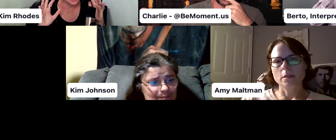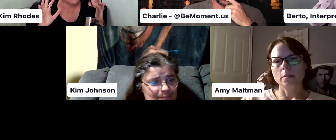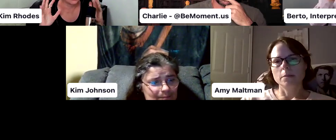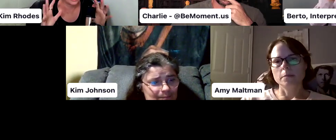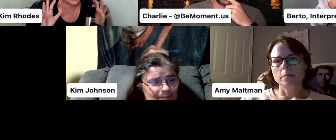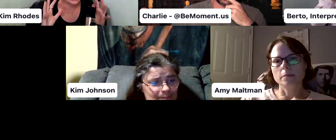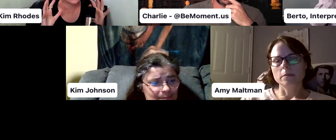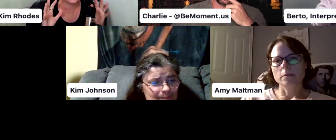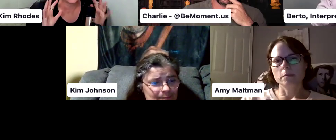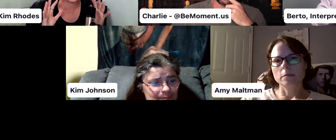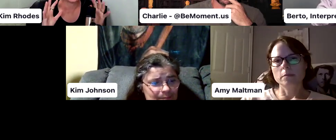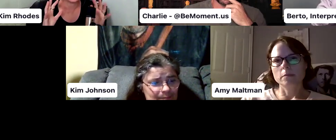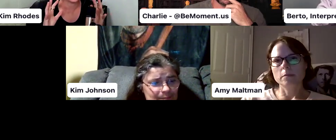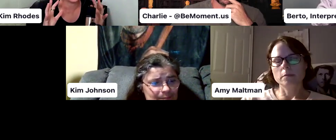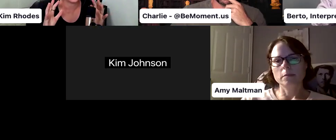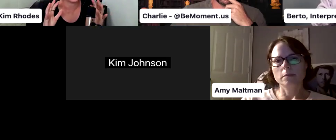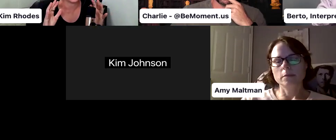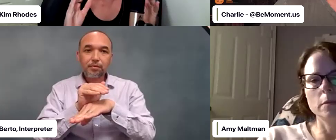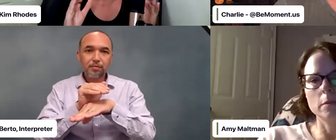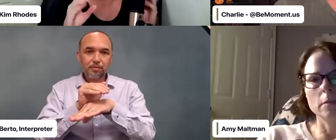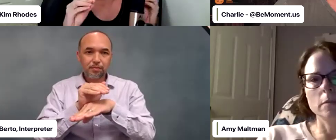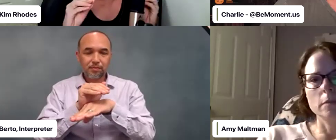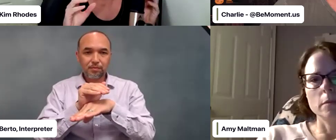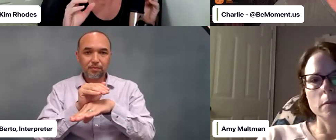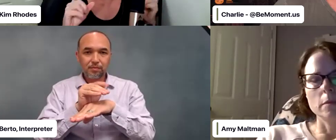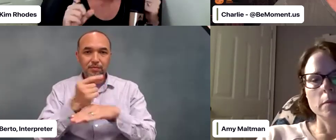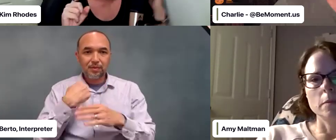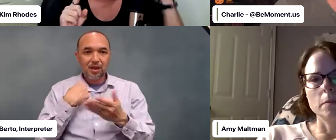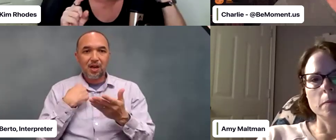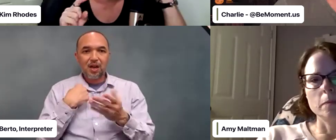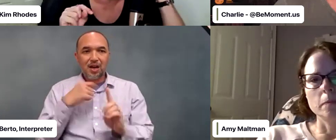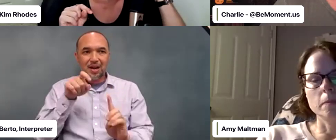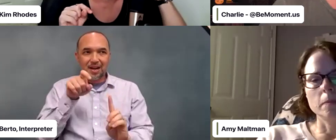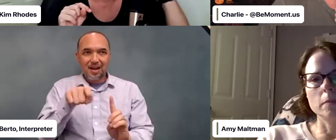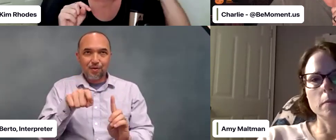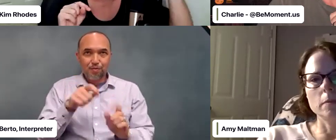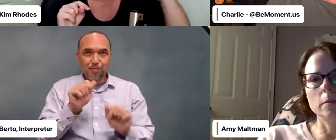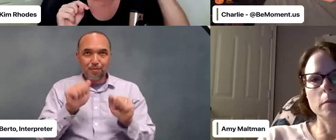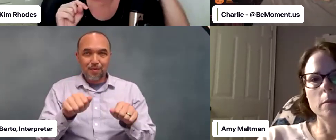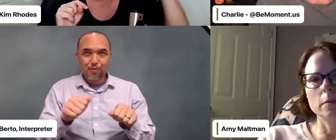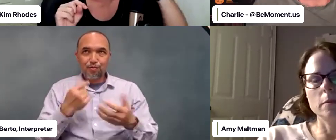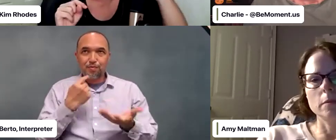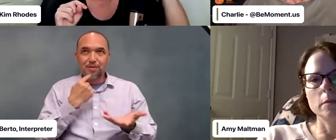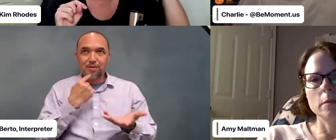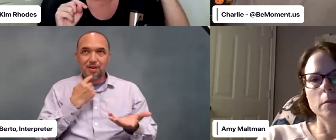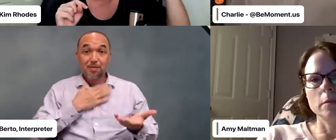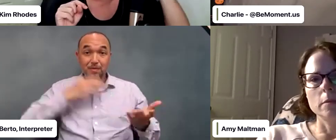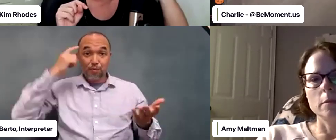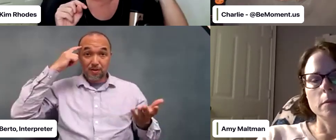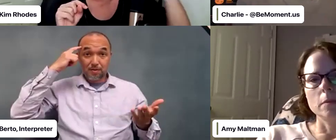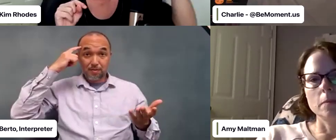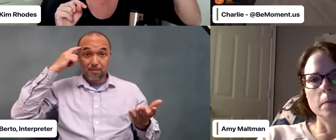I really, really had to get to the point where I said, my brain, my actual brain,